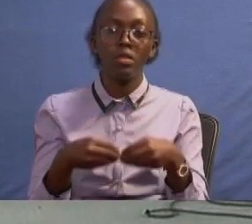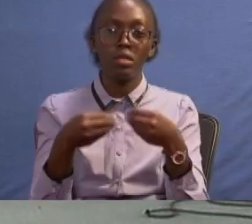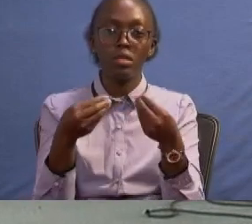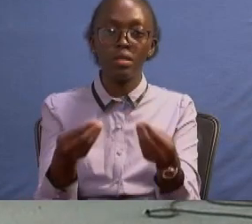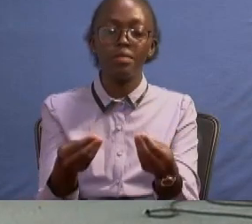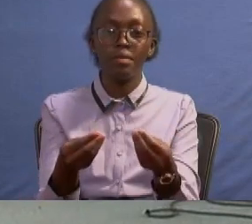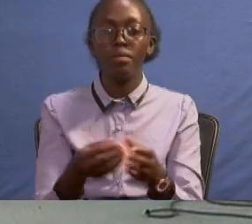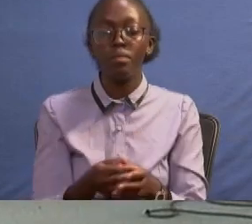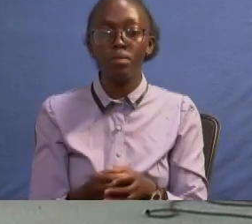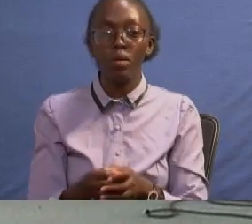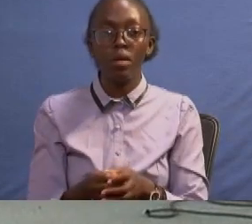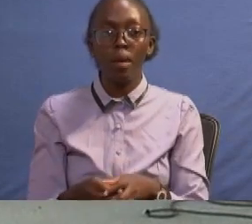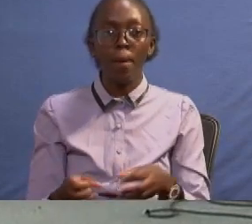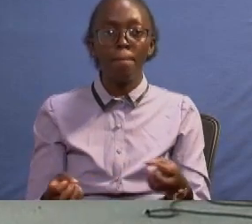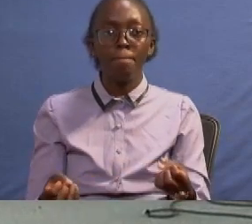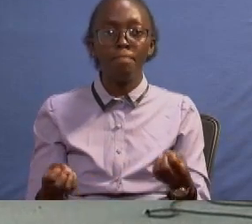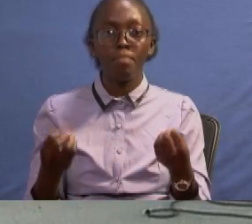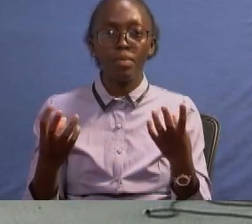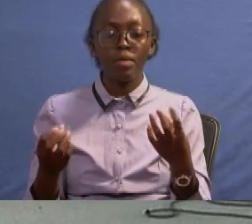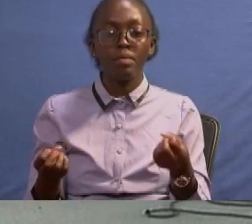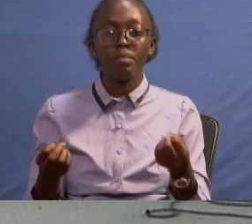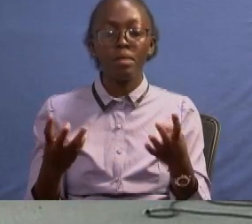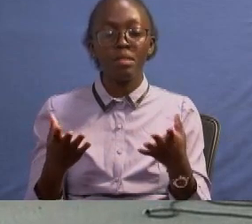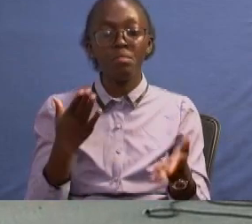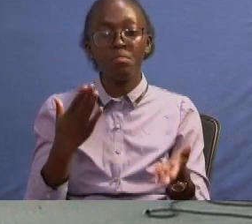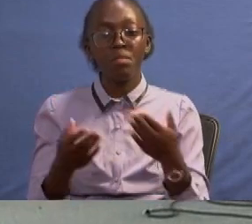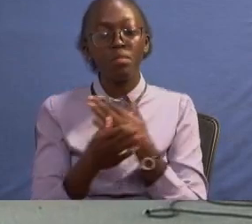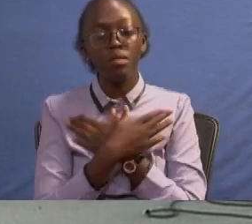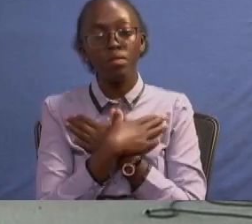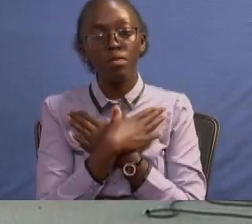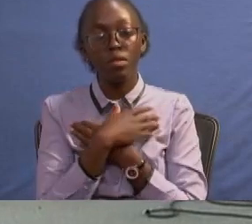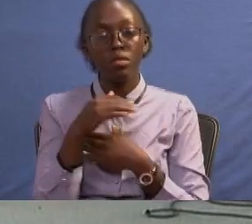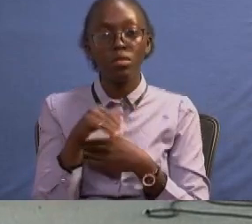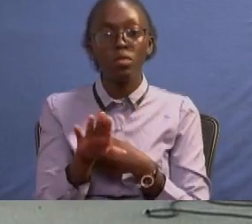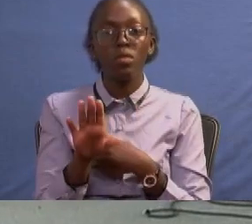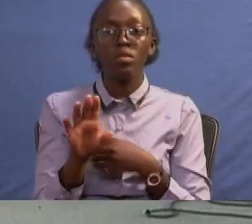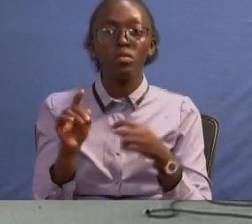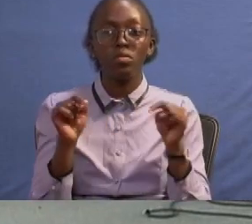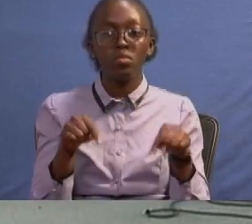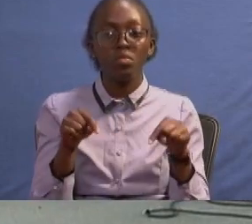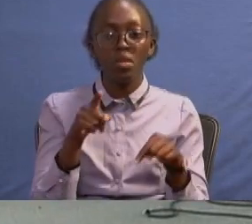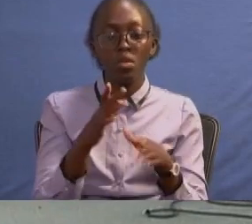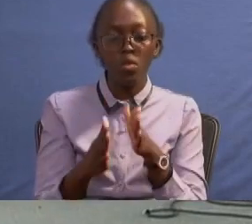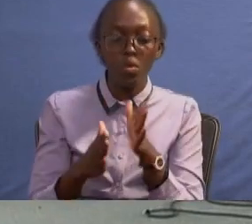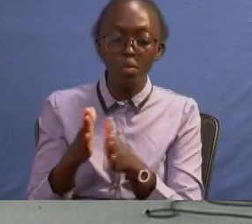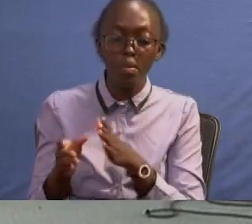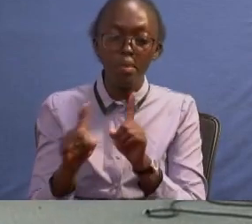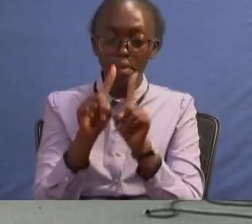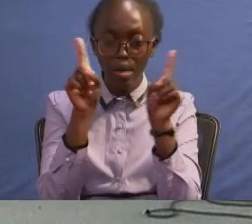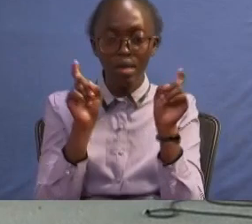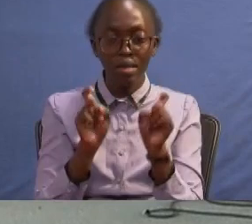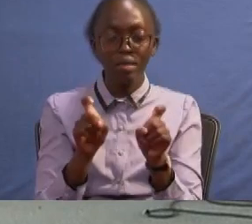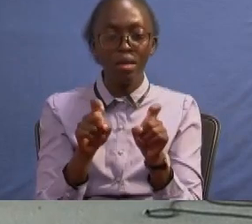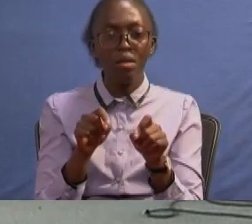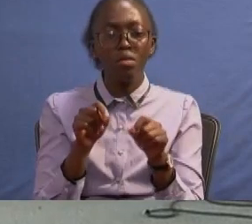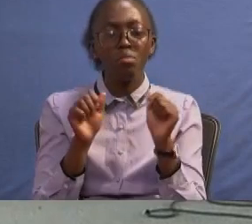Many of you, maybe it was your confidant, and today, as you are preparing for your exam, that is a person